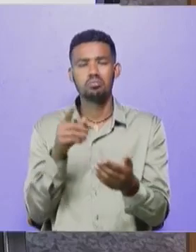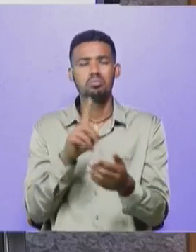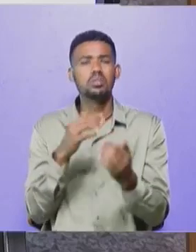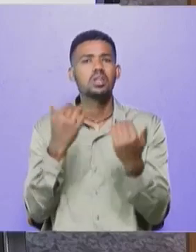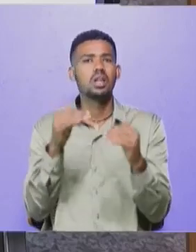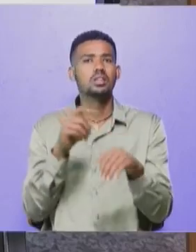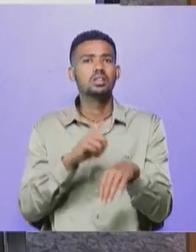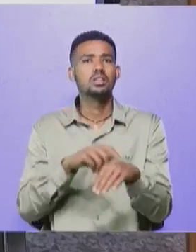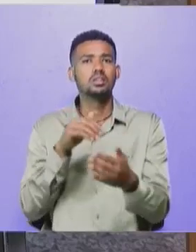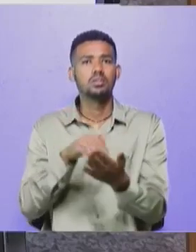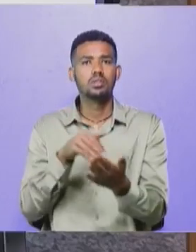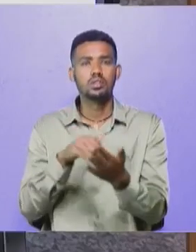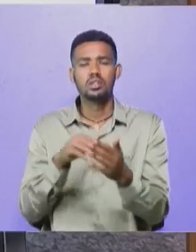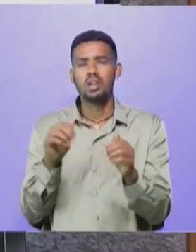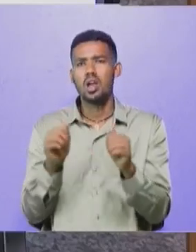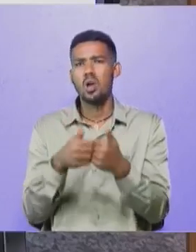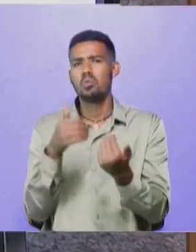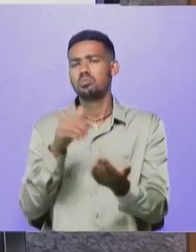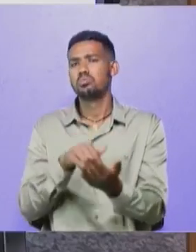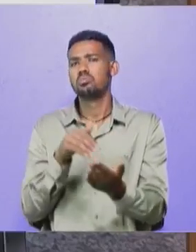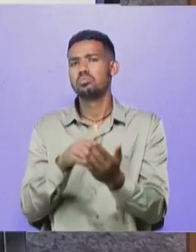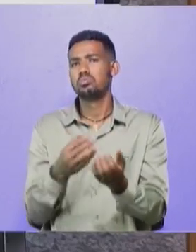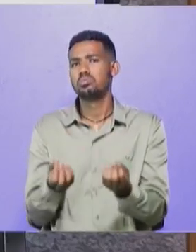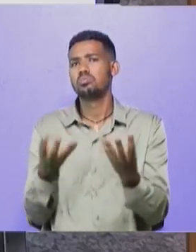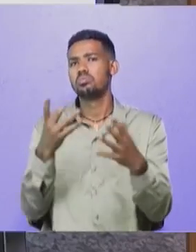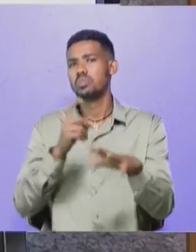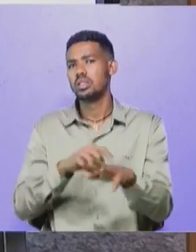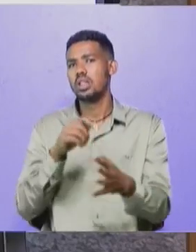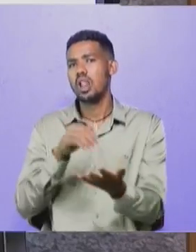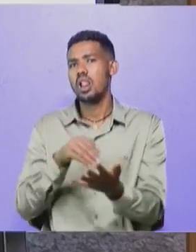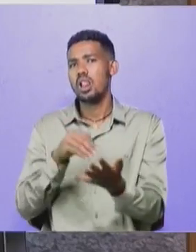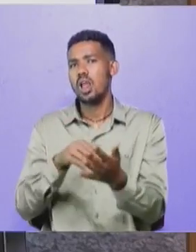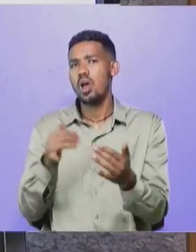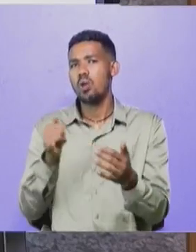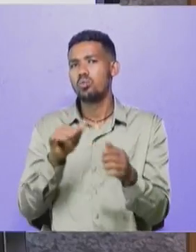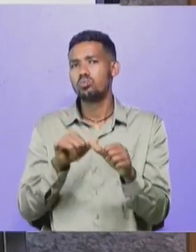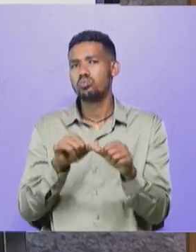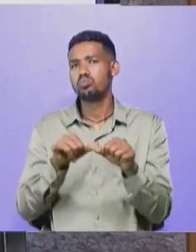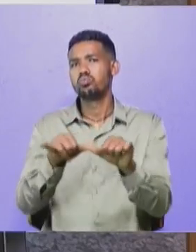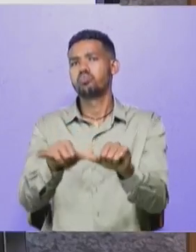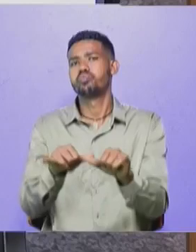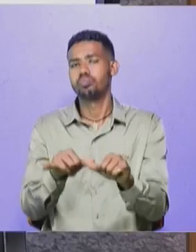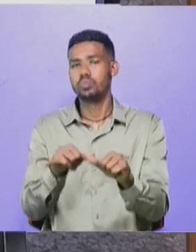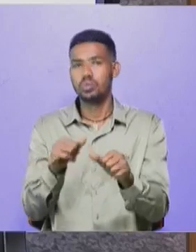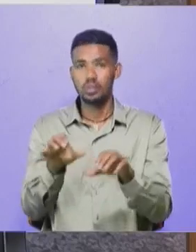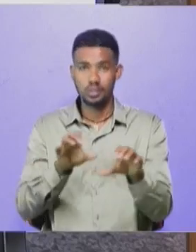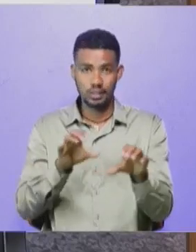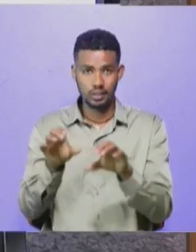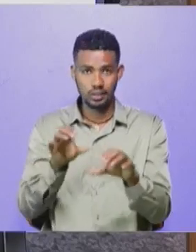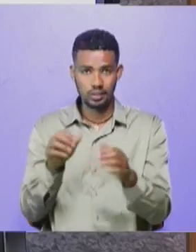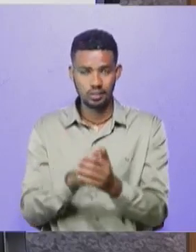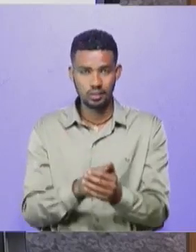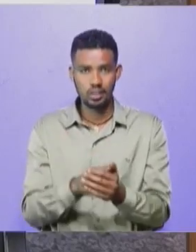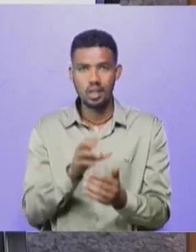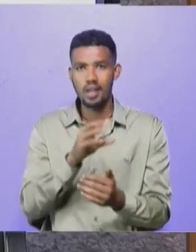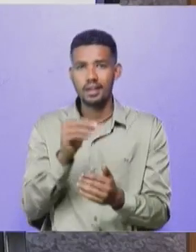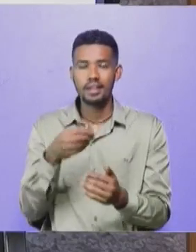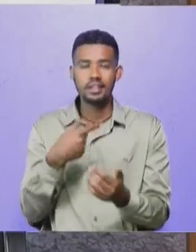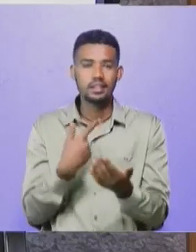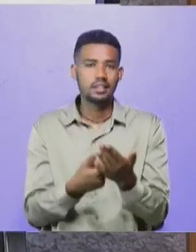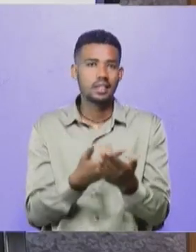It means how frequent, how many times, and how continuous the action. And there